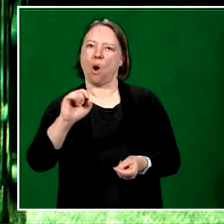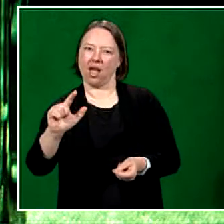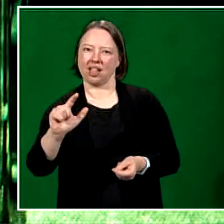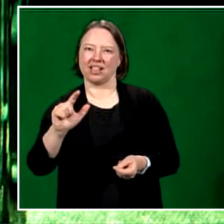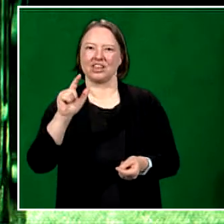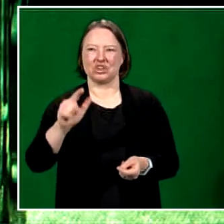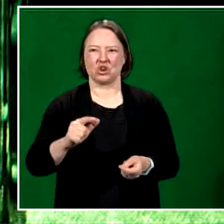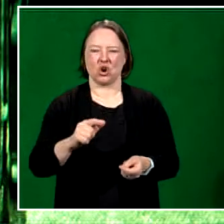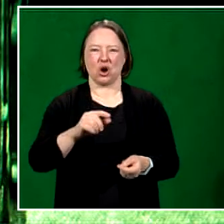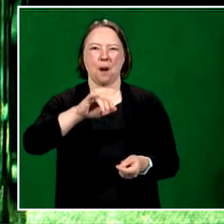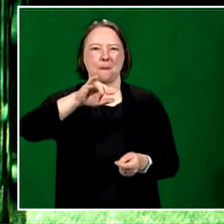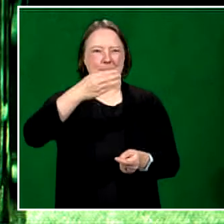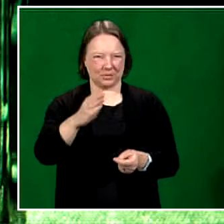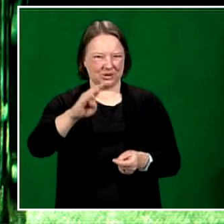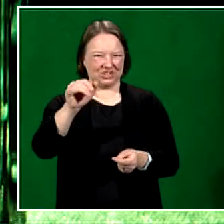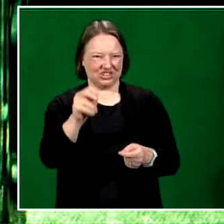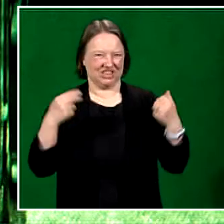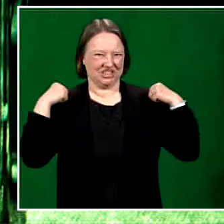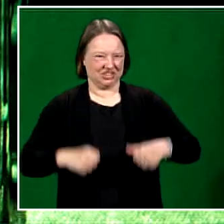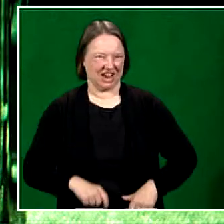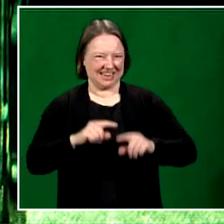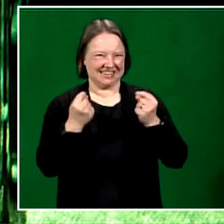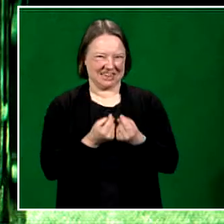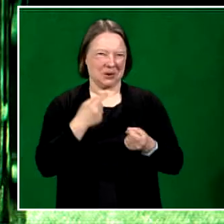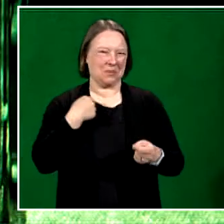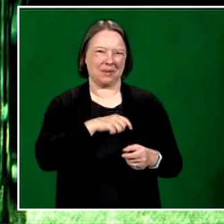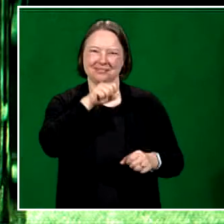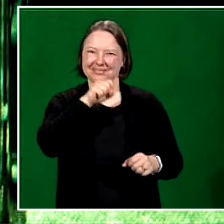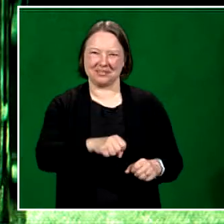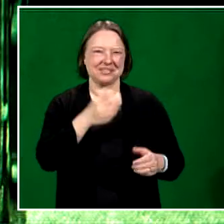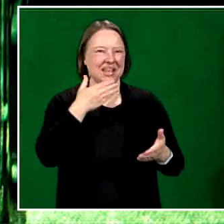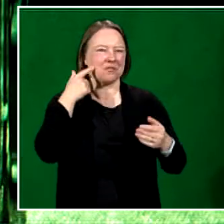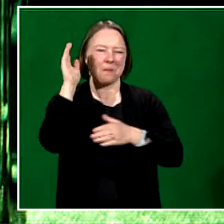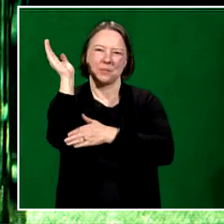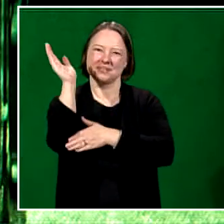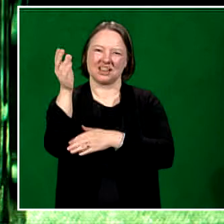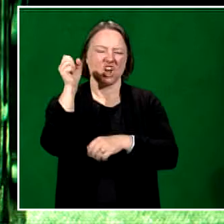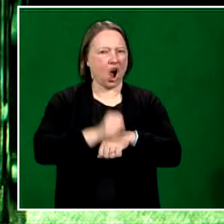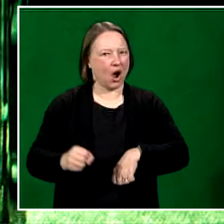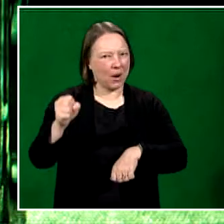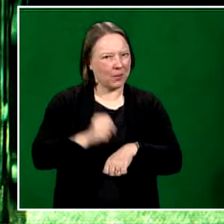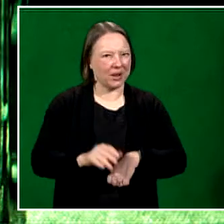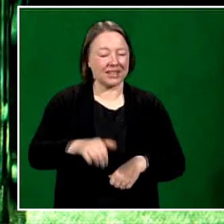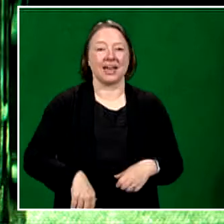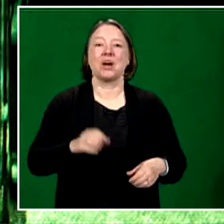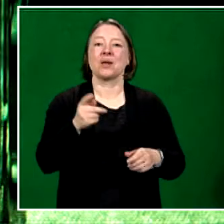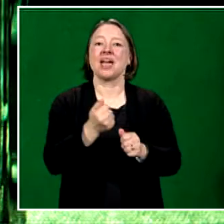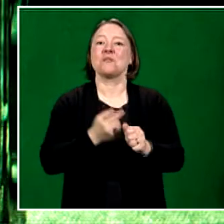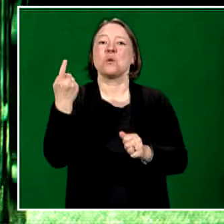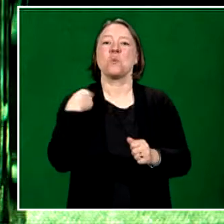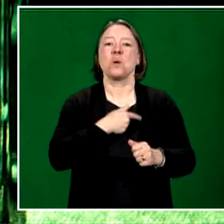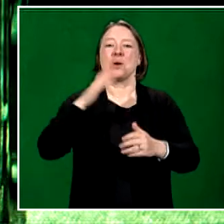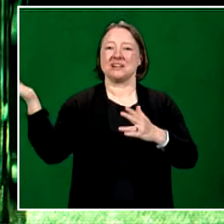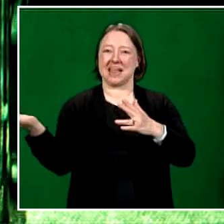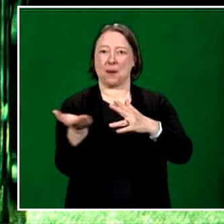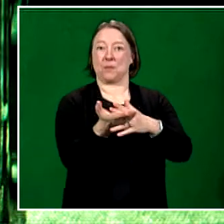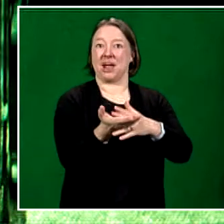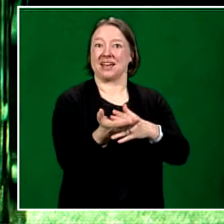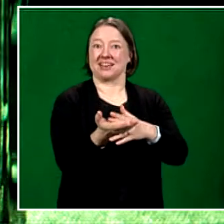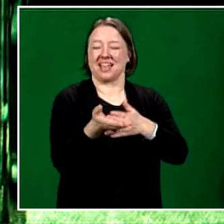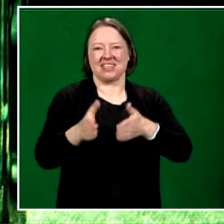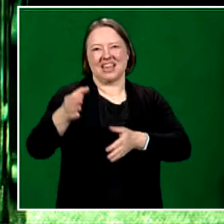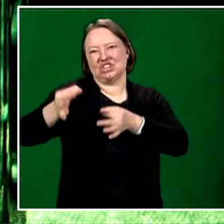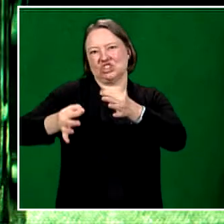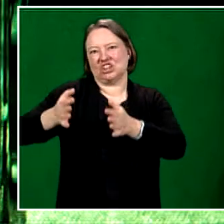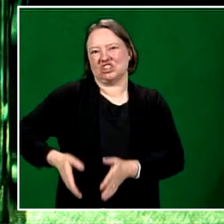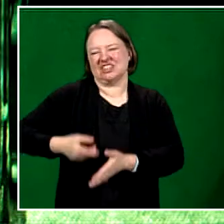Jean Jacket team there. Love it. Thank you so much for your presentation and your hard work on this. All right, everybody, we're going to take a break. Let the